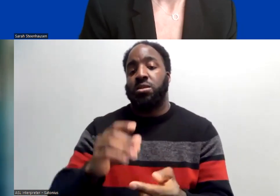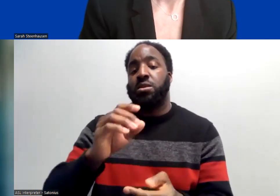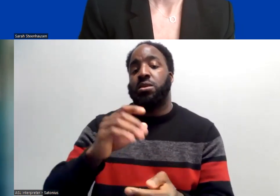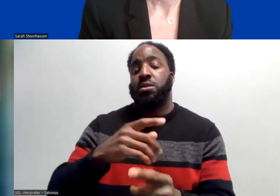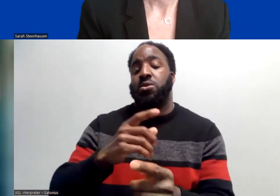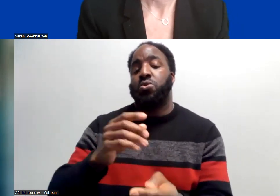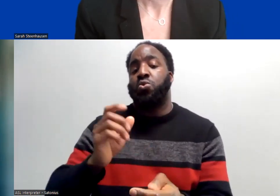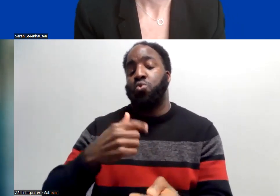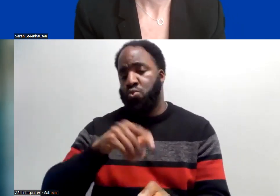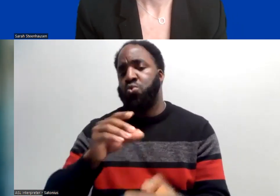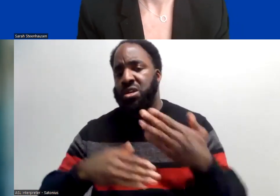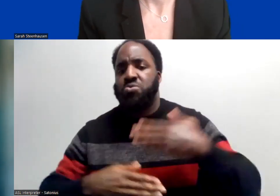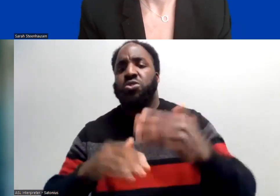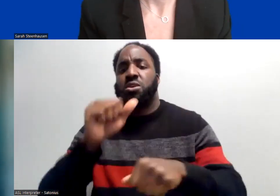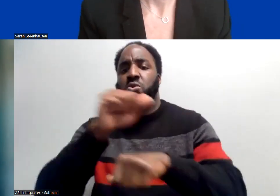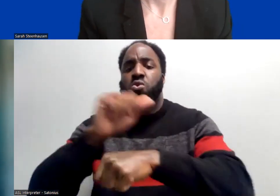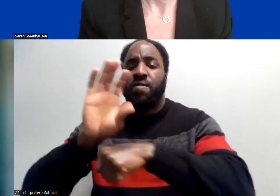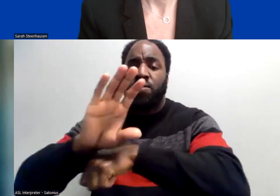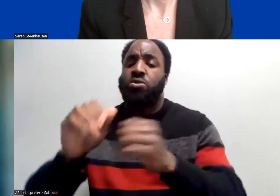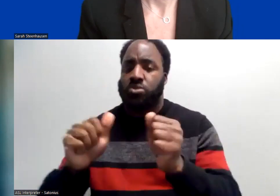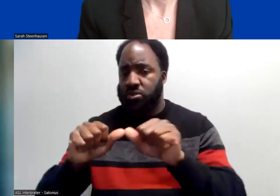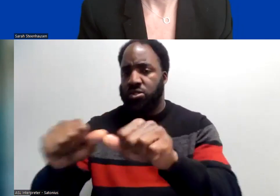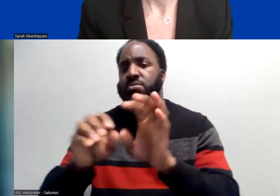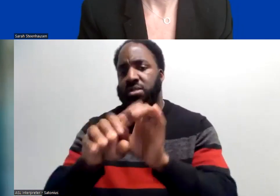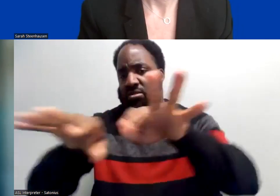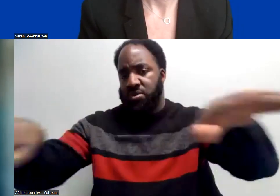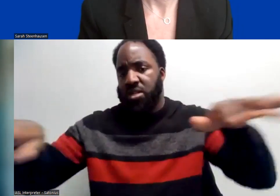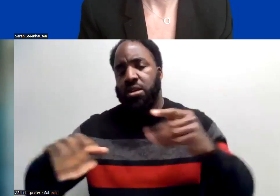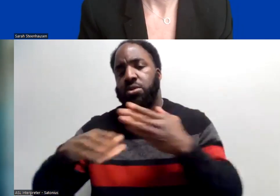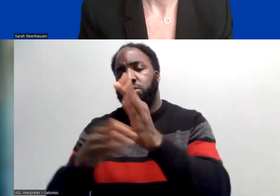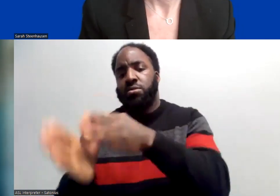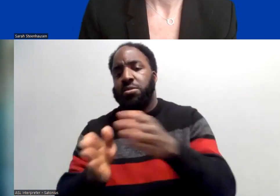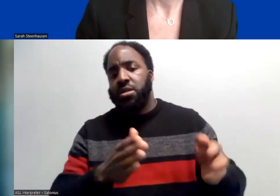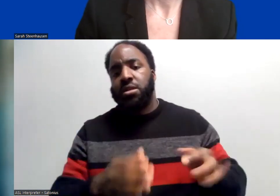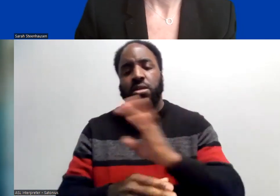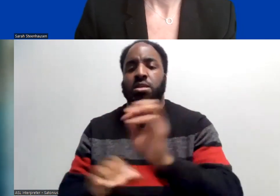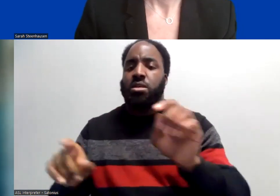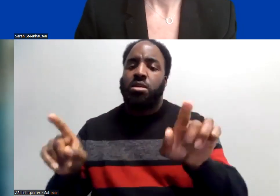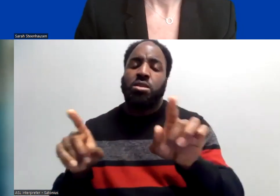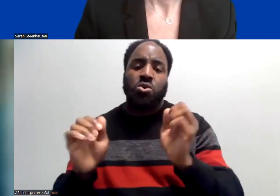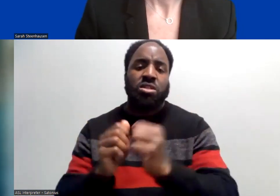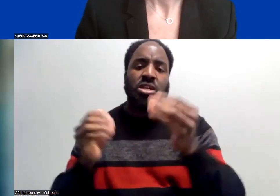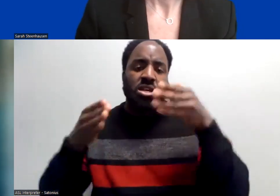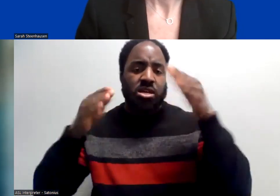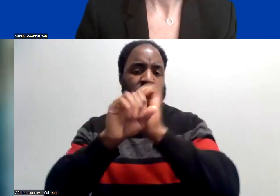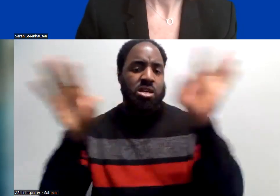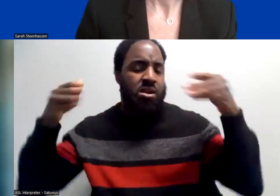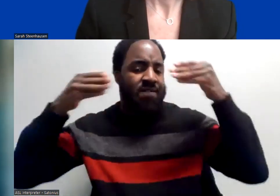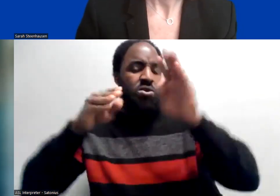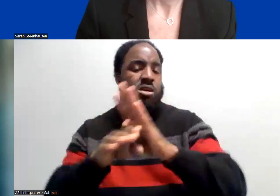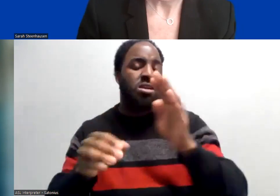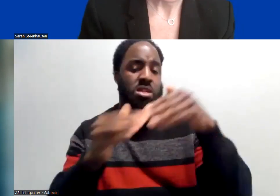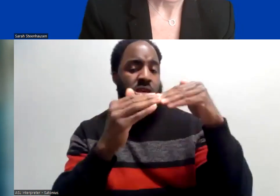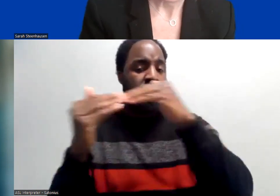we do appreciate that workforce continues to be spread out through this plan, and with a clear emphasis on equity, both with, you know,